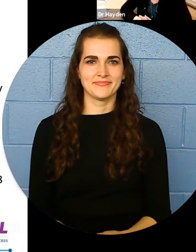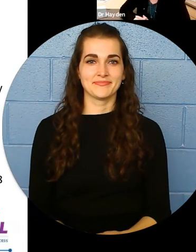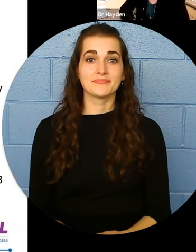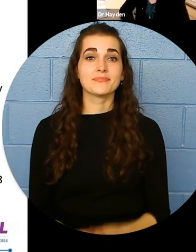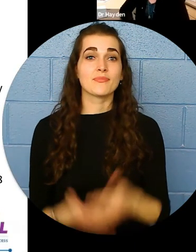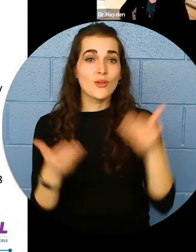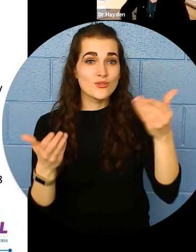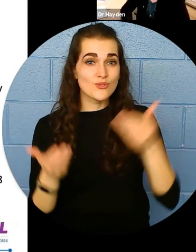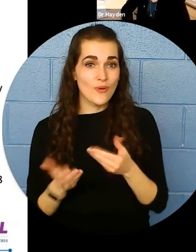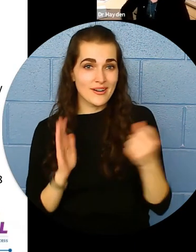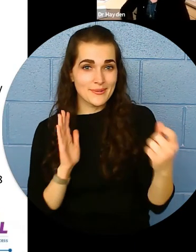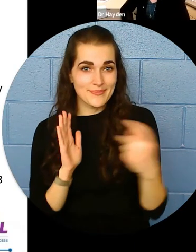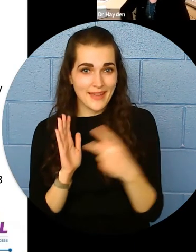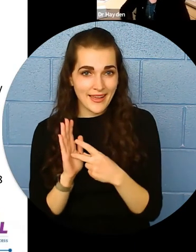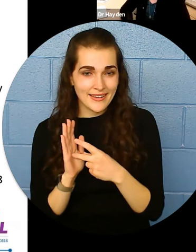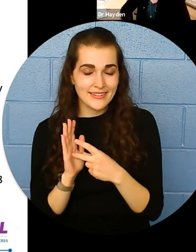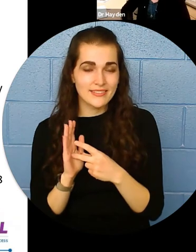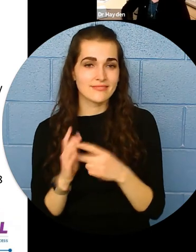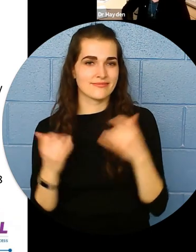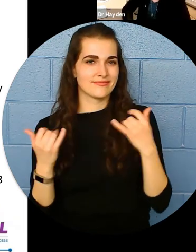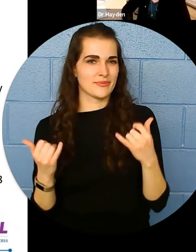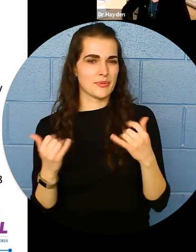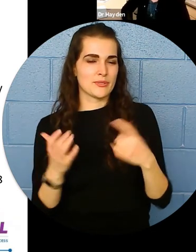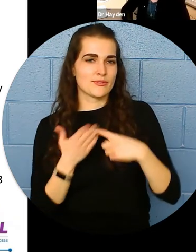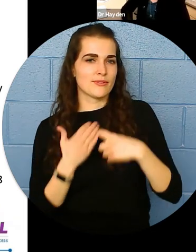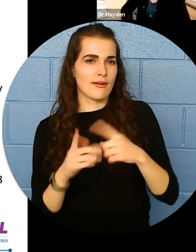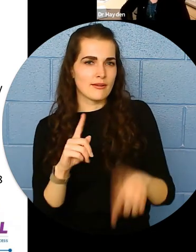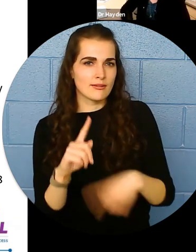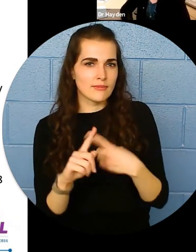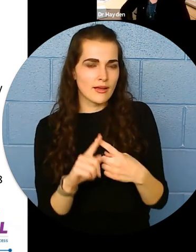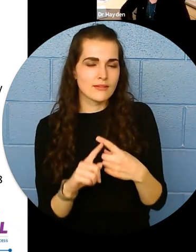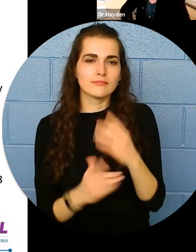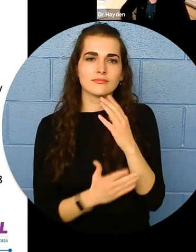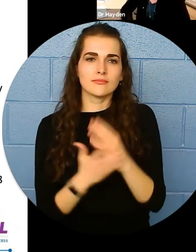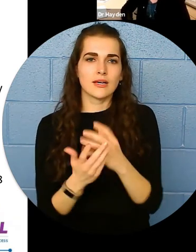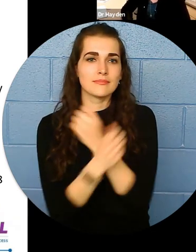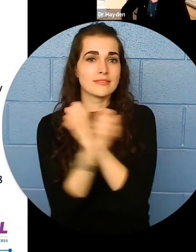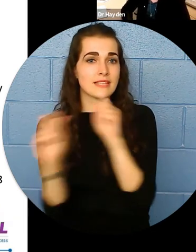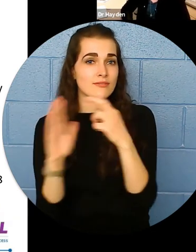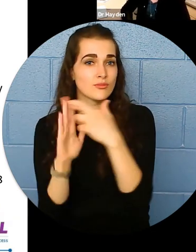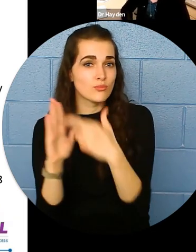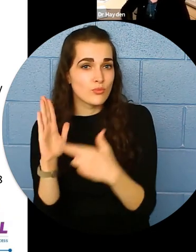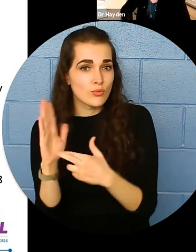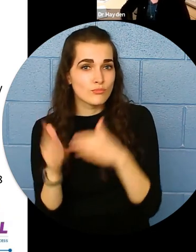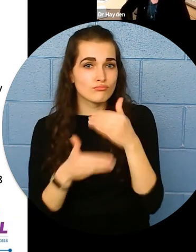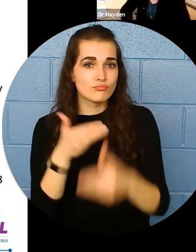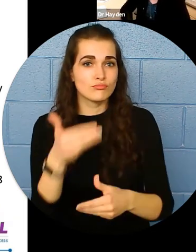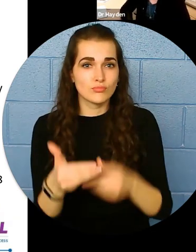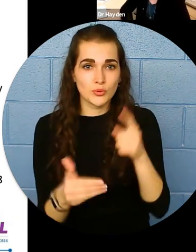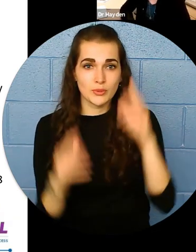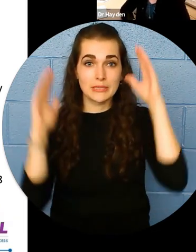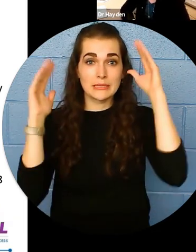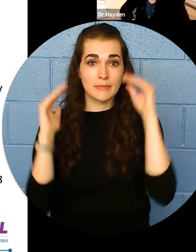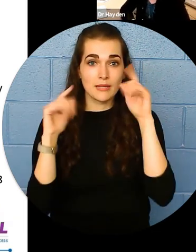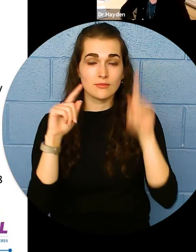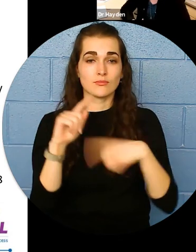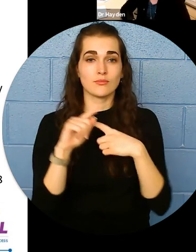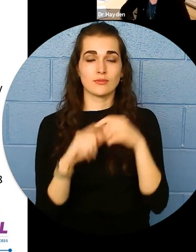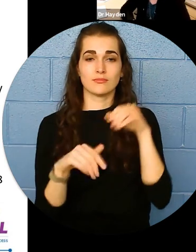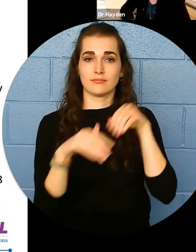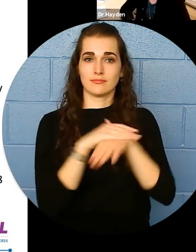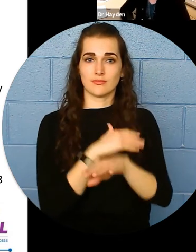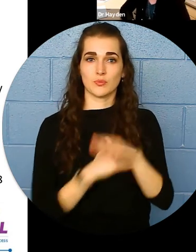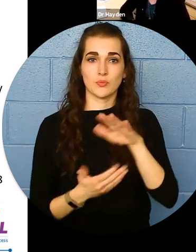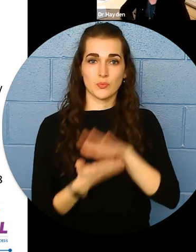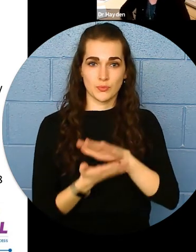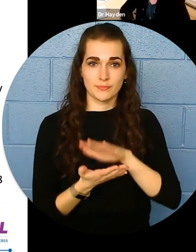So welcome back. During this session, we're going to be talking about some of the safety protocols and procedures that you can expect when you come into the